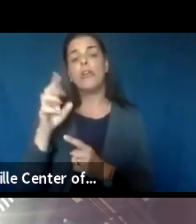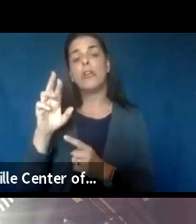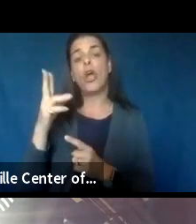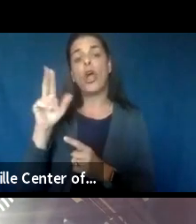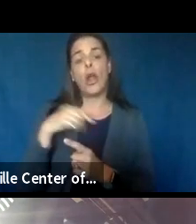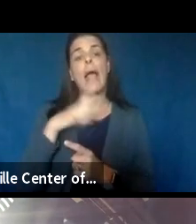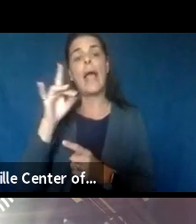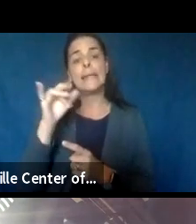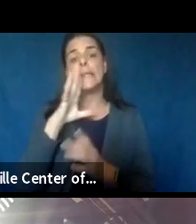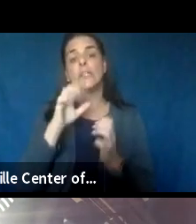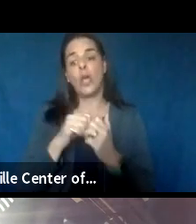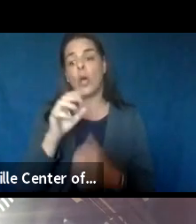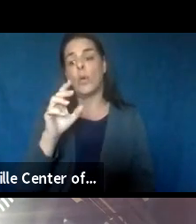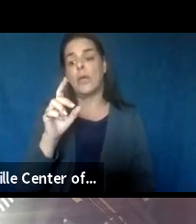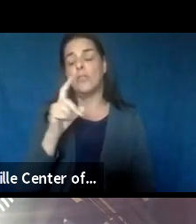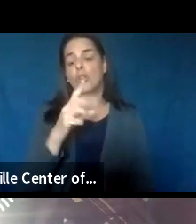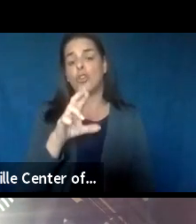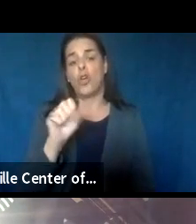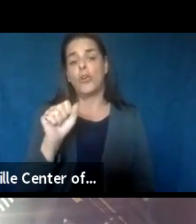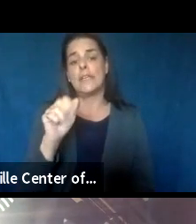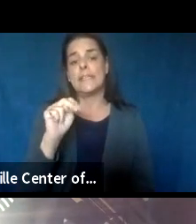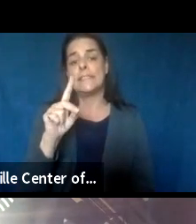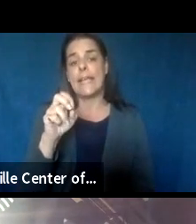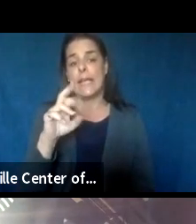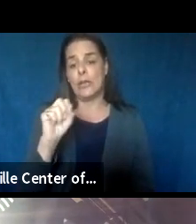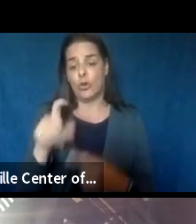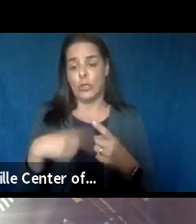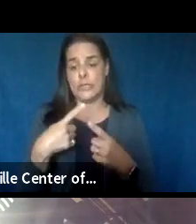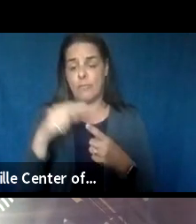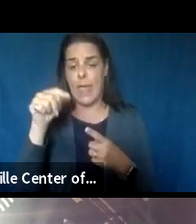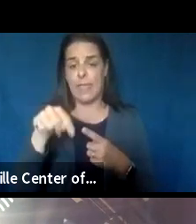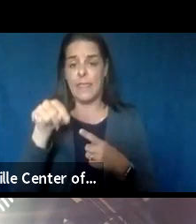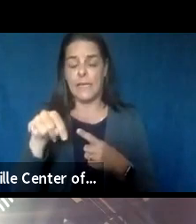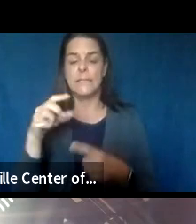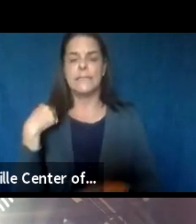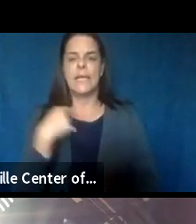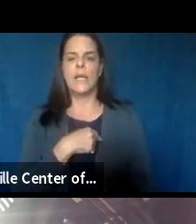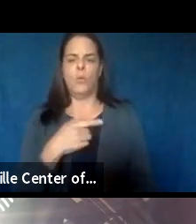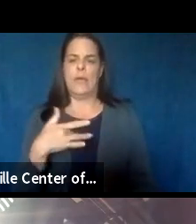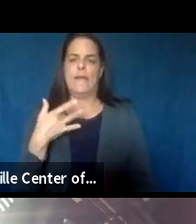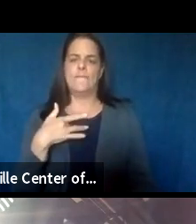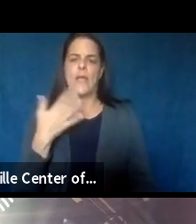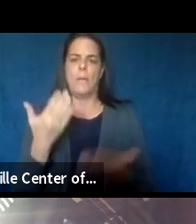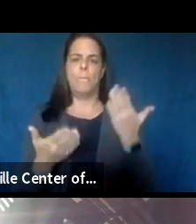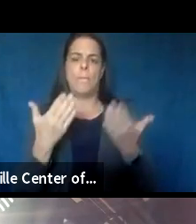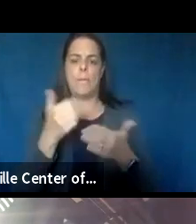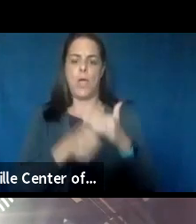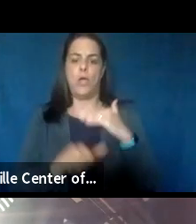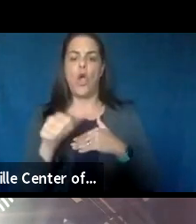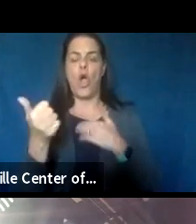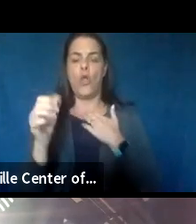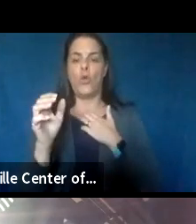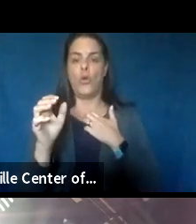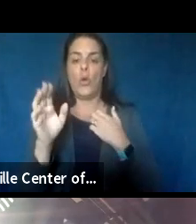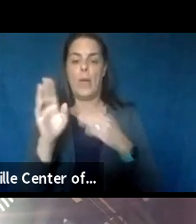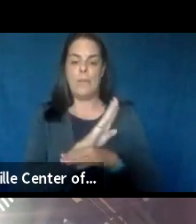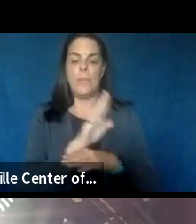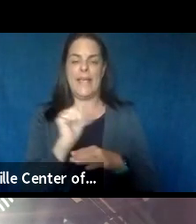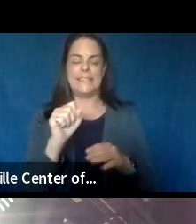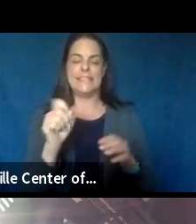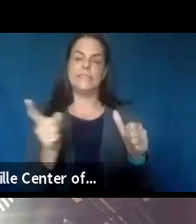about this particular item, and we felt that probably under other business as a matter of